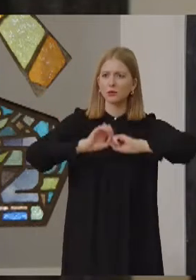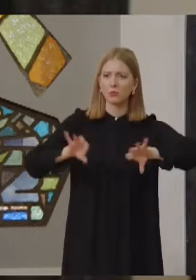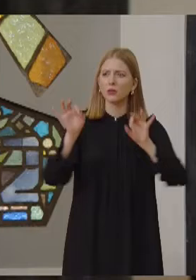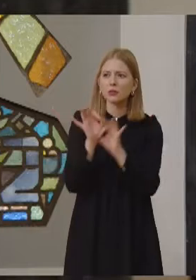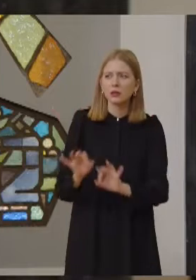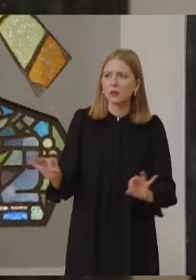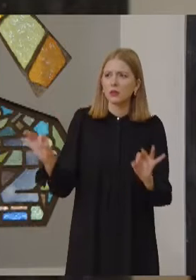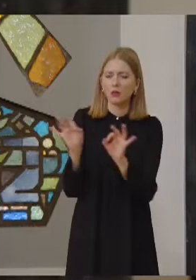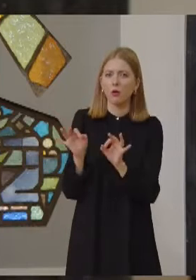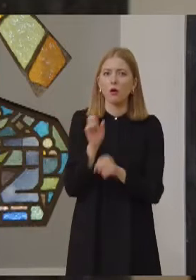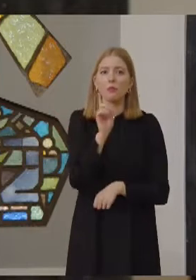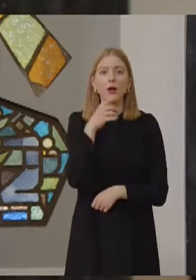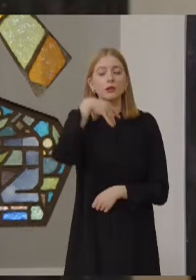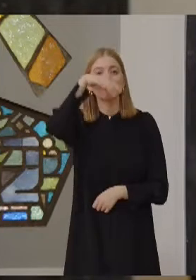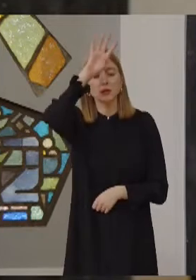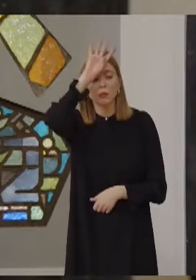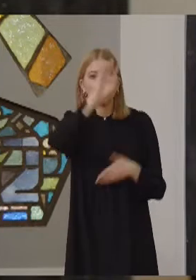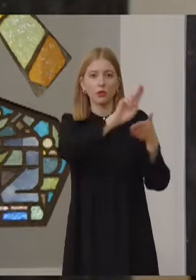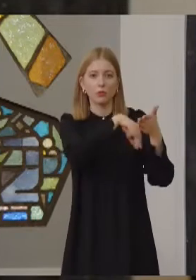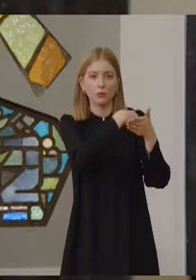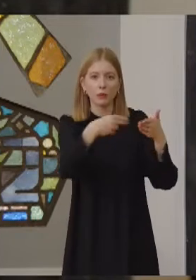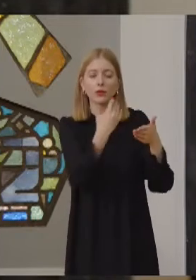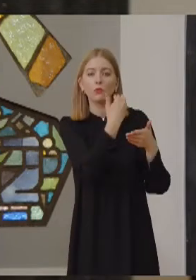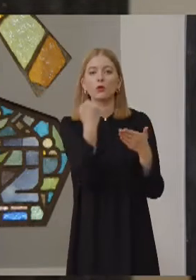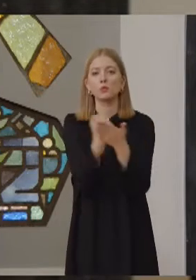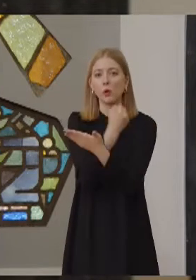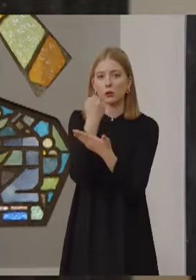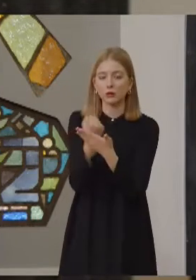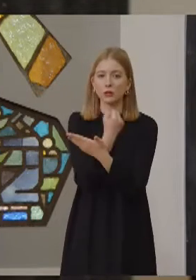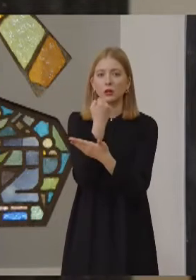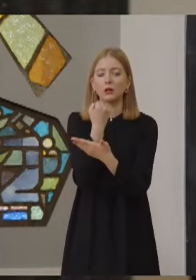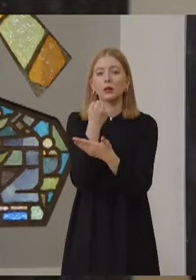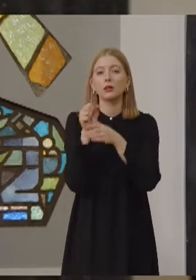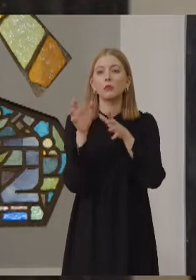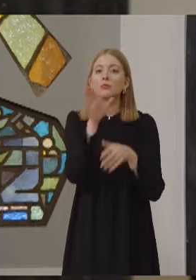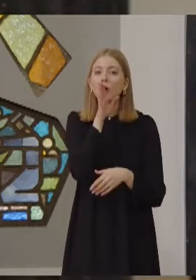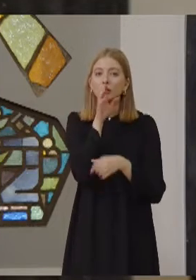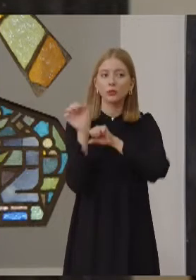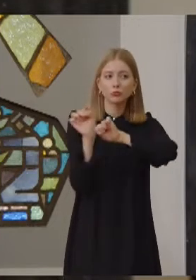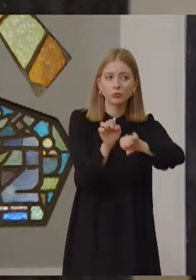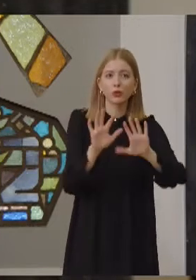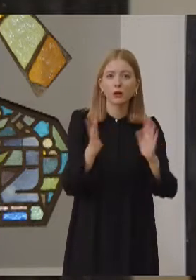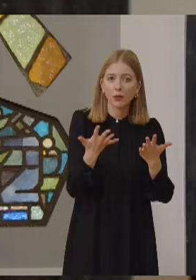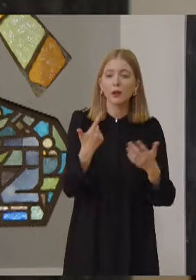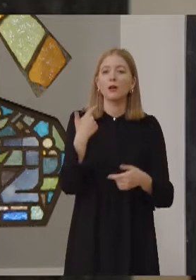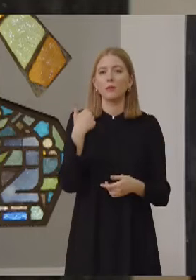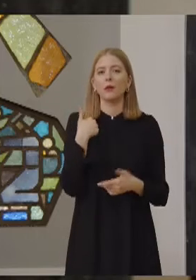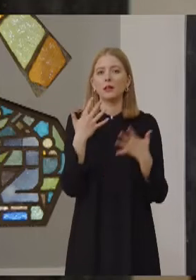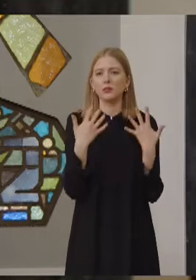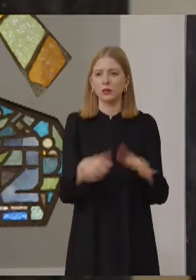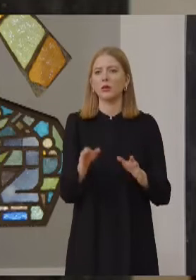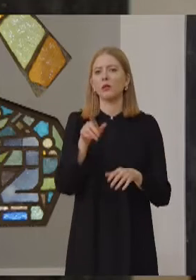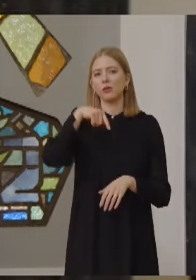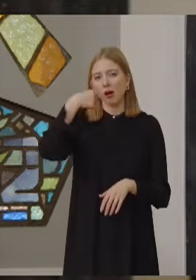it seems that we have not talked about our main law in comparison to the Convention on Preventing and